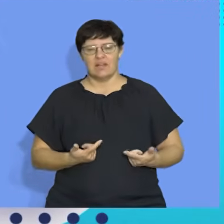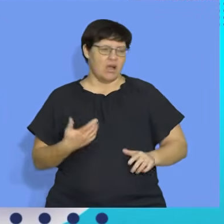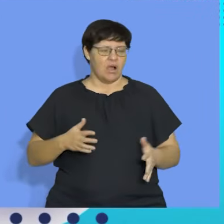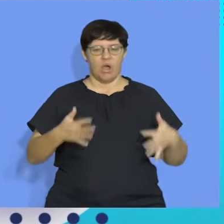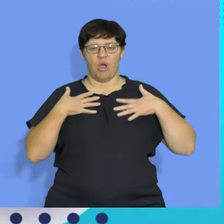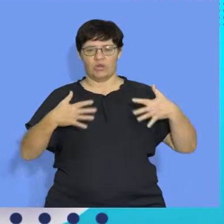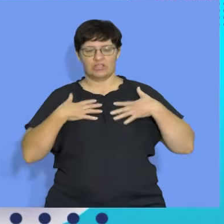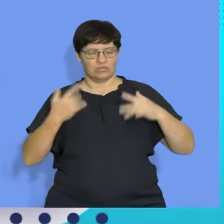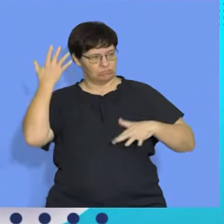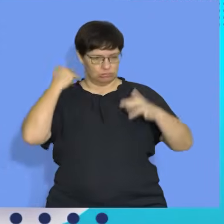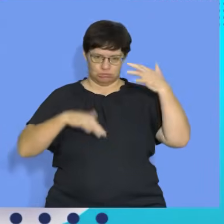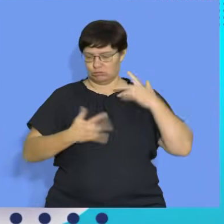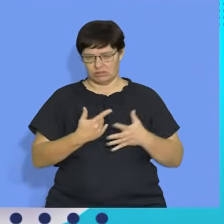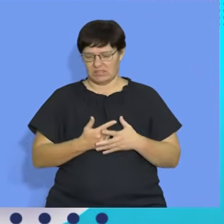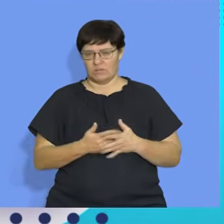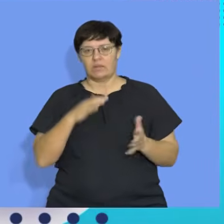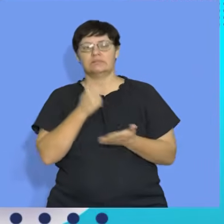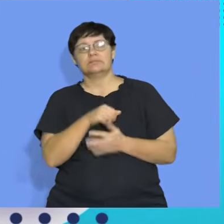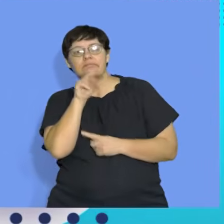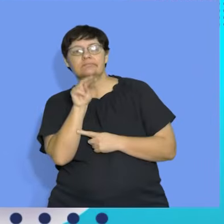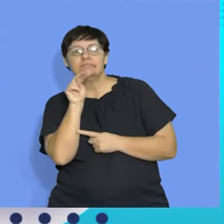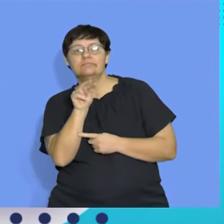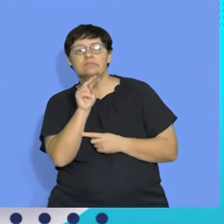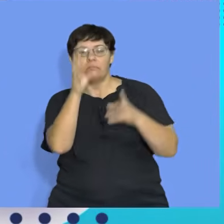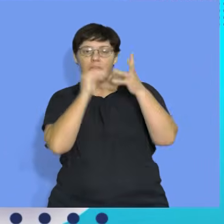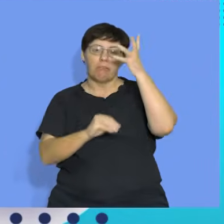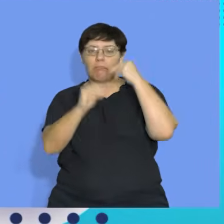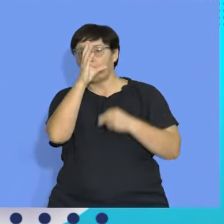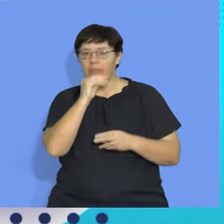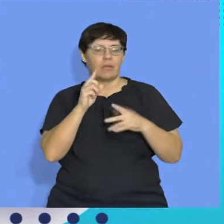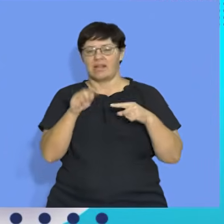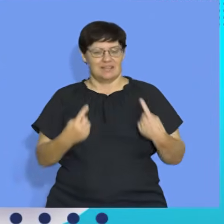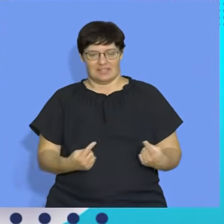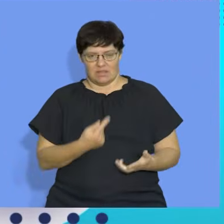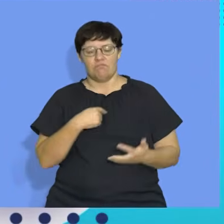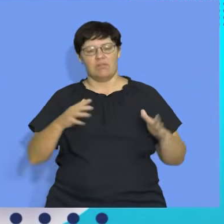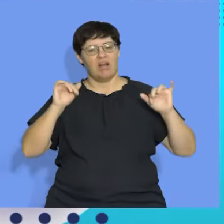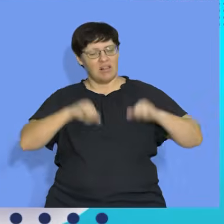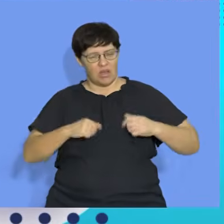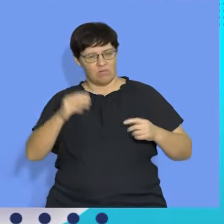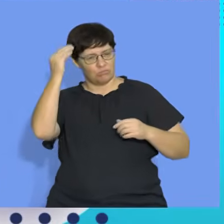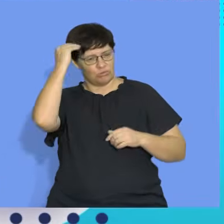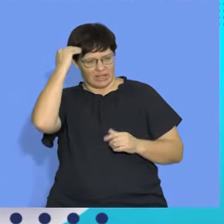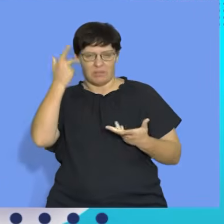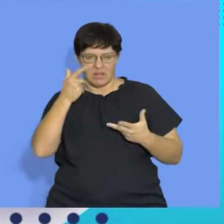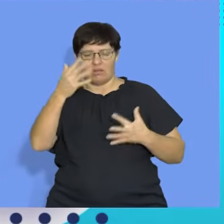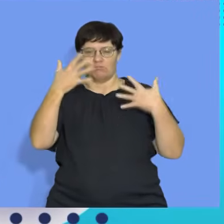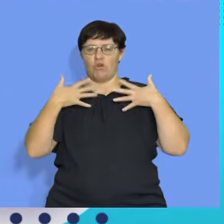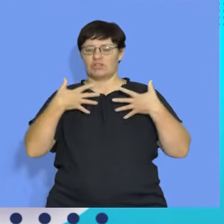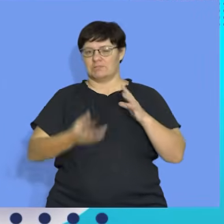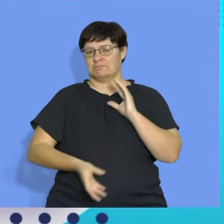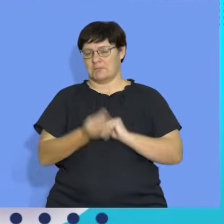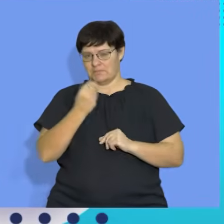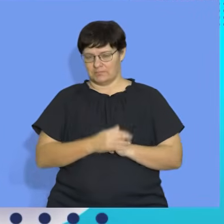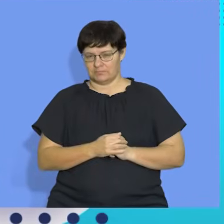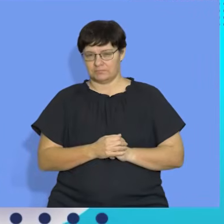the oxygen flowing. We can't just sit and just take in stuff. We've got to allow our brain, right, to take in all the oxygen. Remember